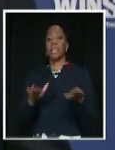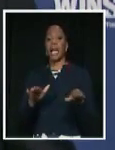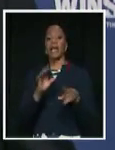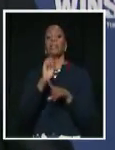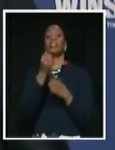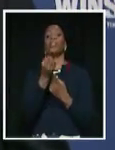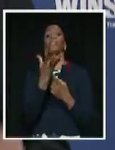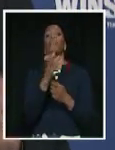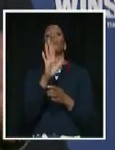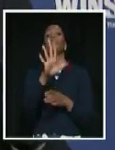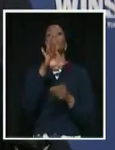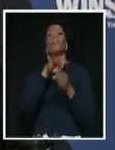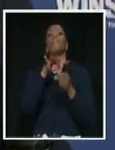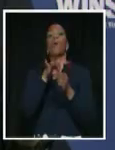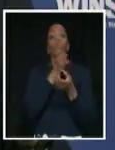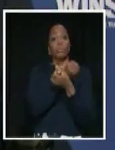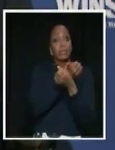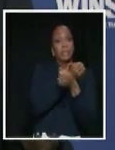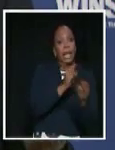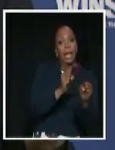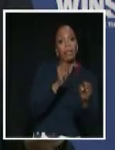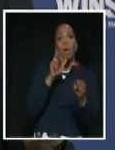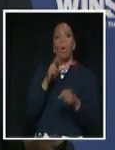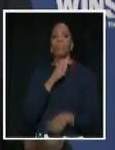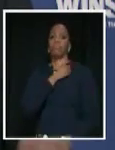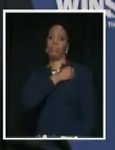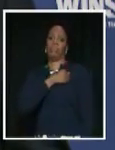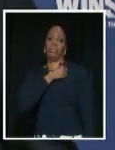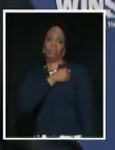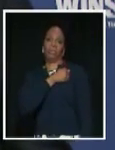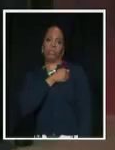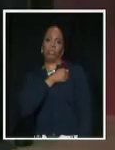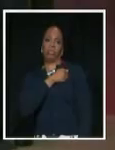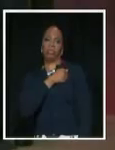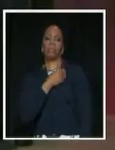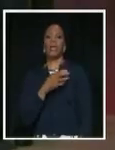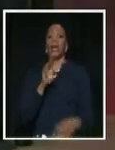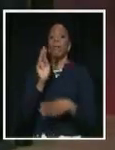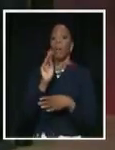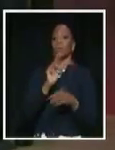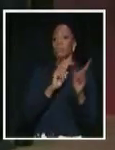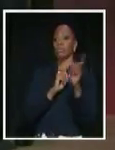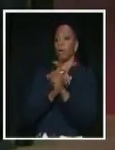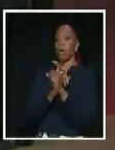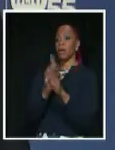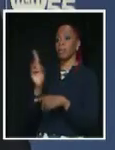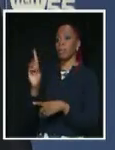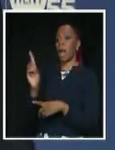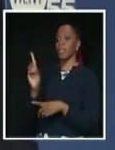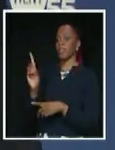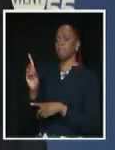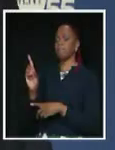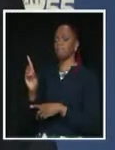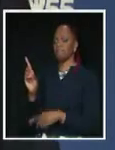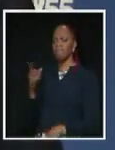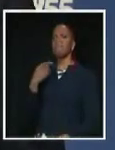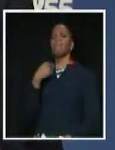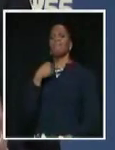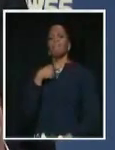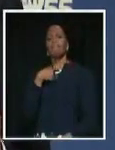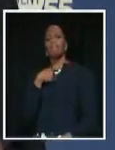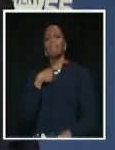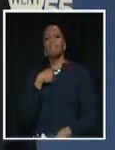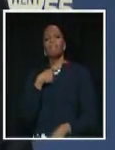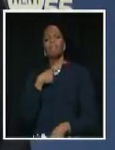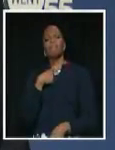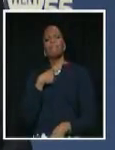do you want your vote to be safe or sorry? Thank you, sir. Mr. de Blasio. You know, I've been saying throughout this campaign